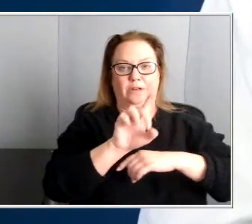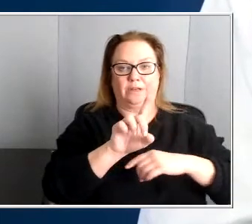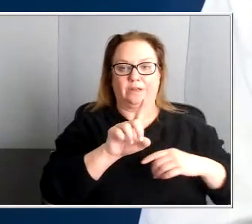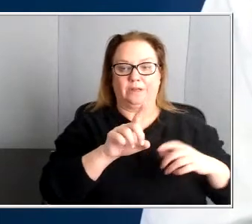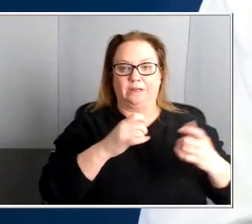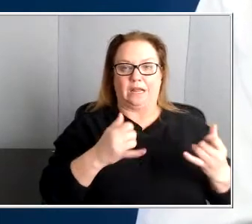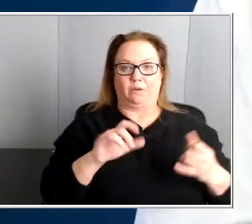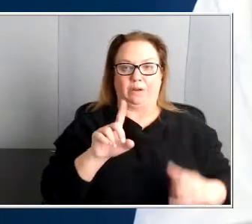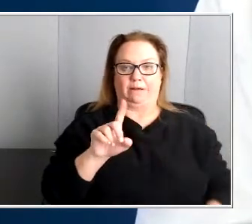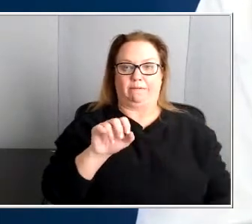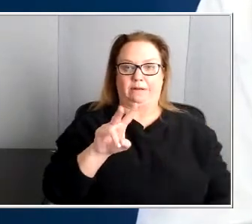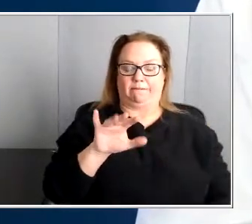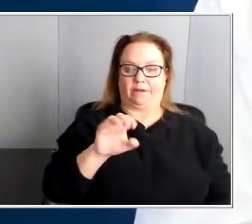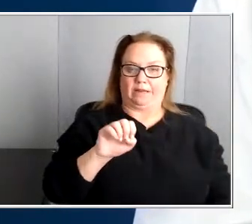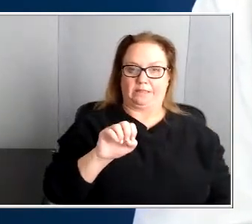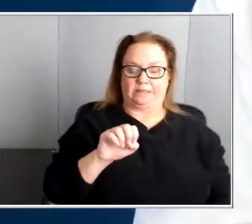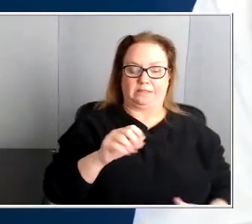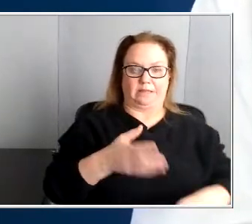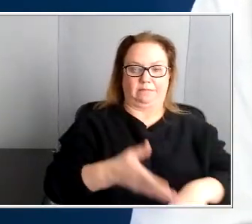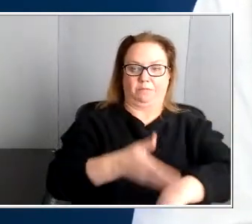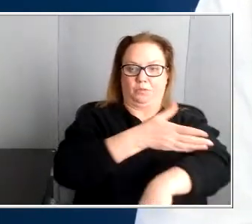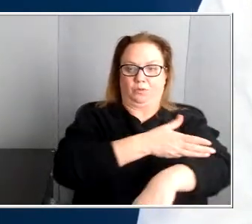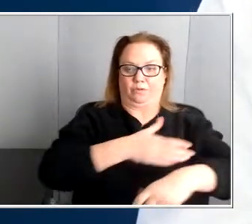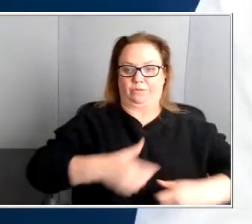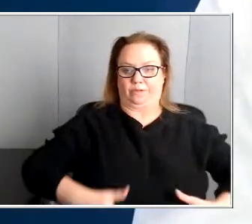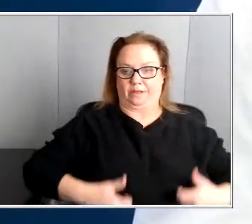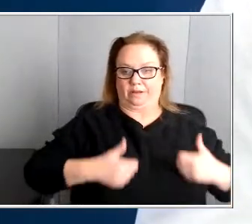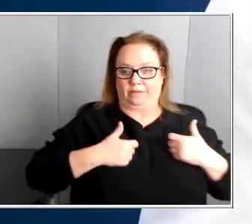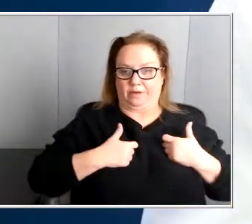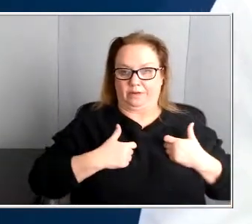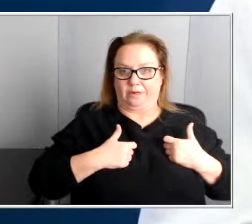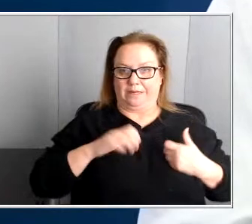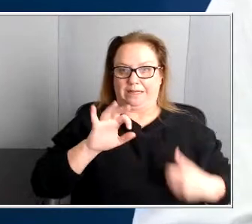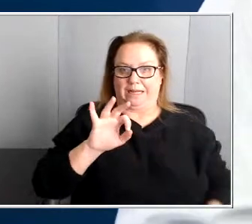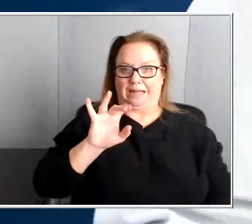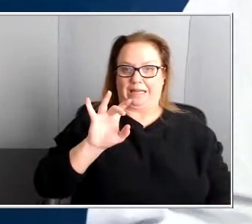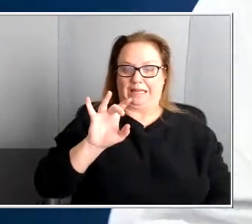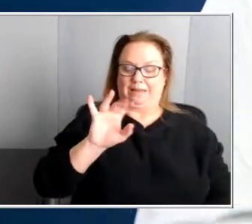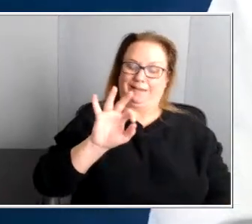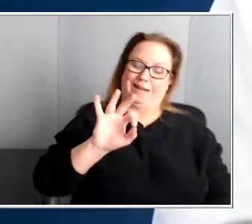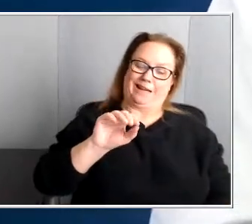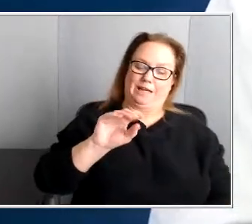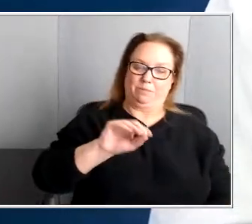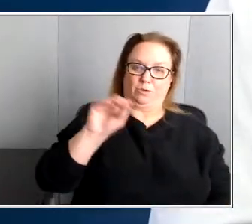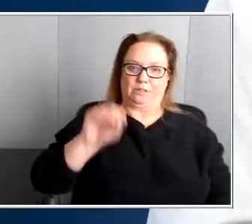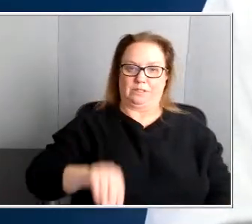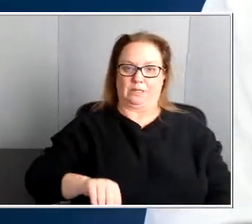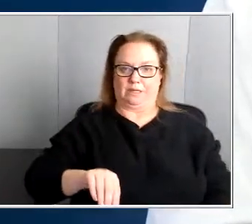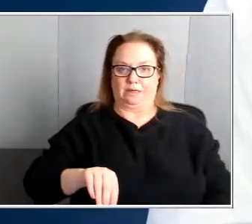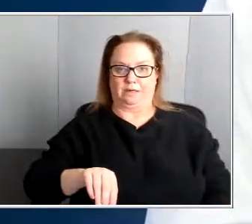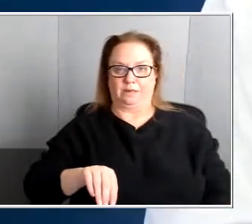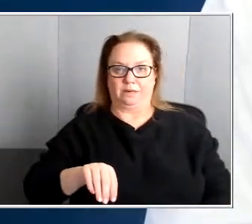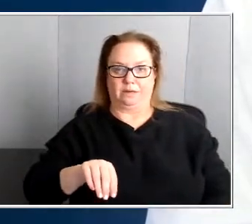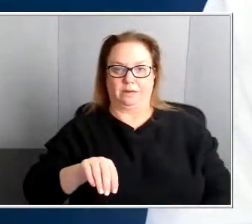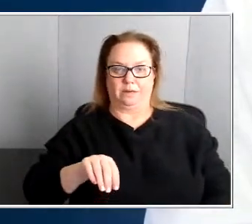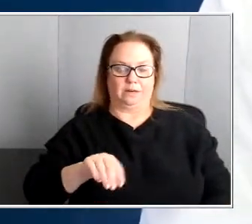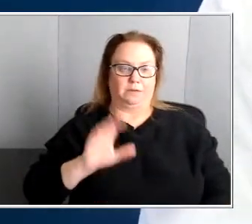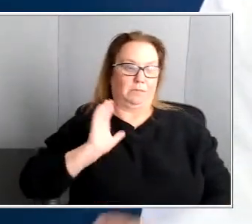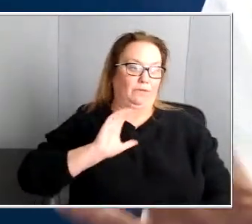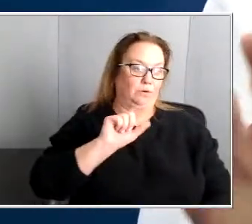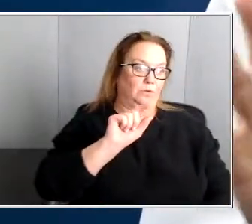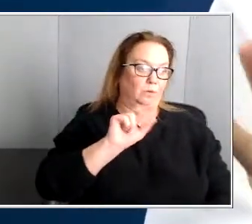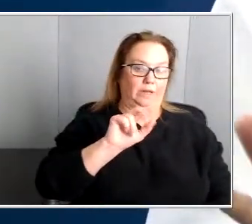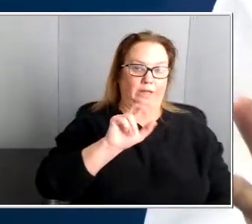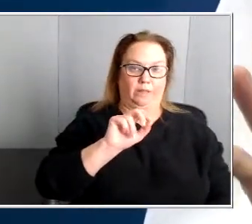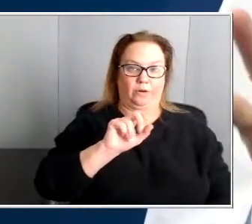devices that turn a mortality rate of almost 98% or 90% into a mortality rate of 20 or 30. That's